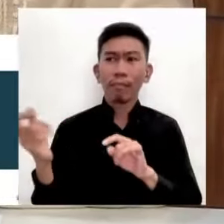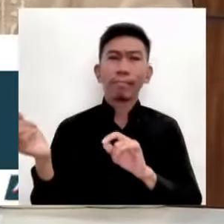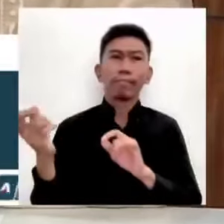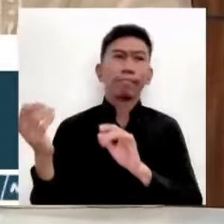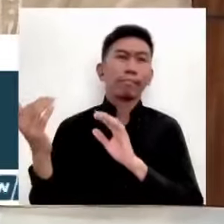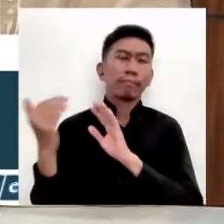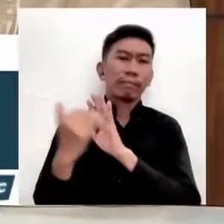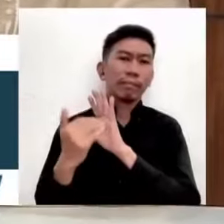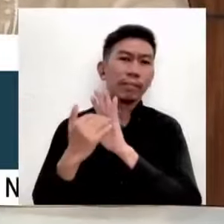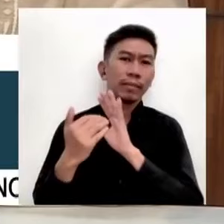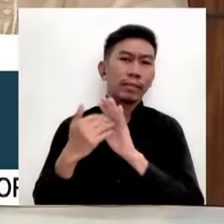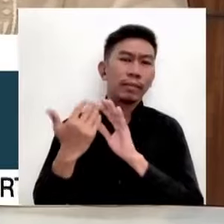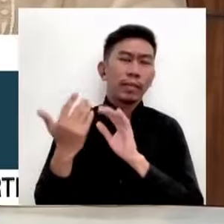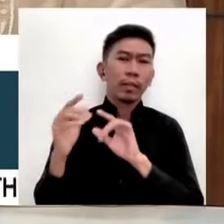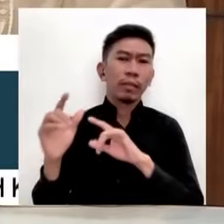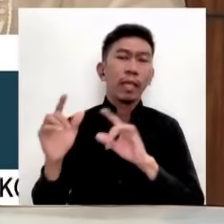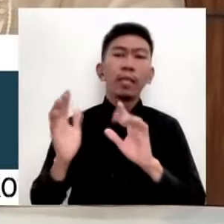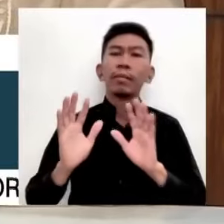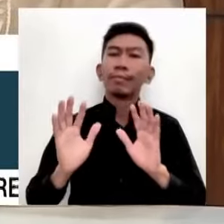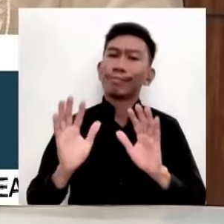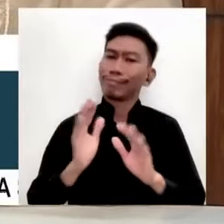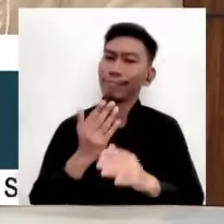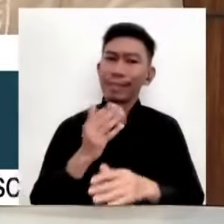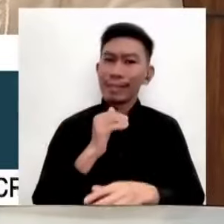magandang pangitain yun, ika nga.